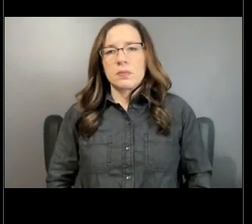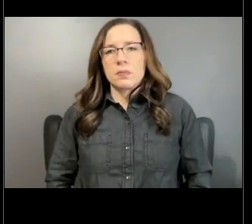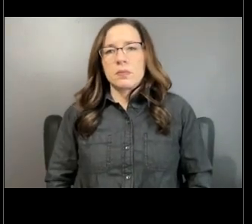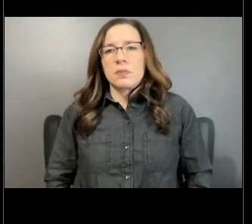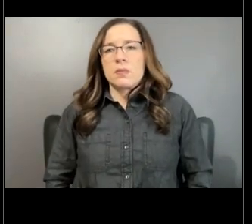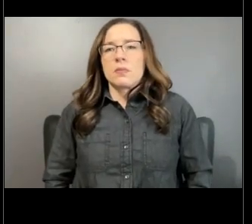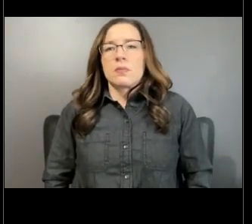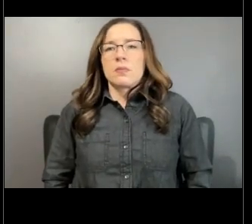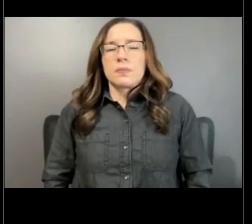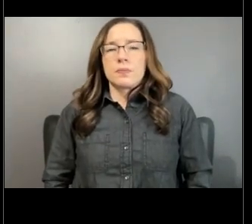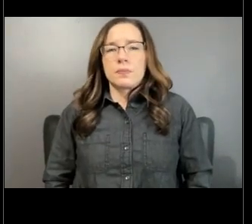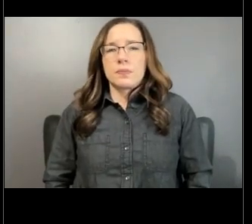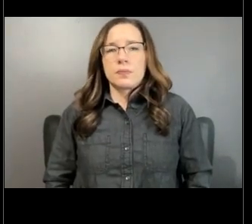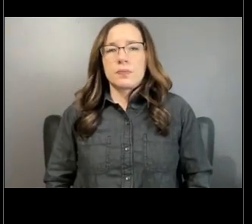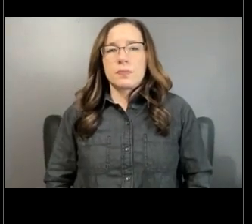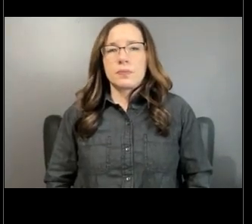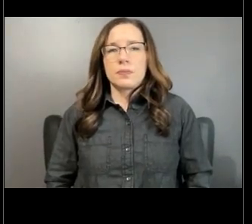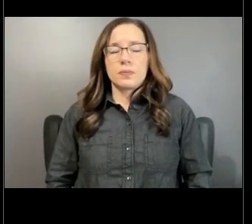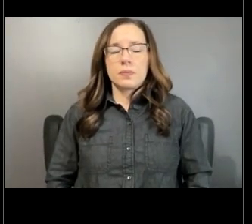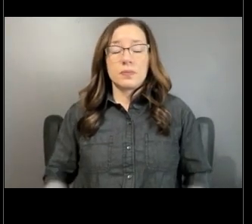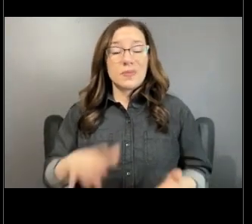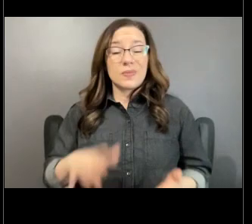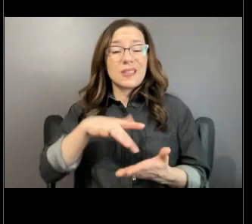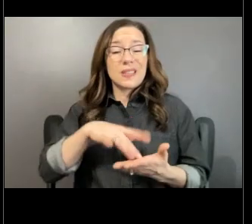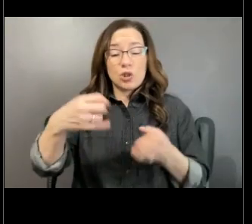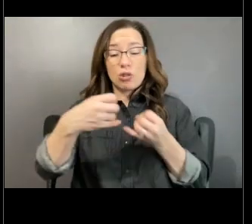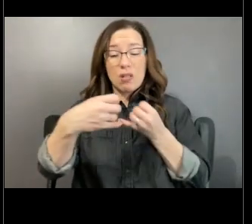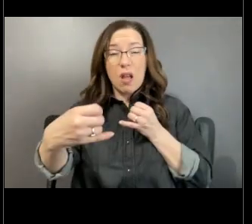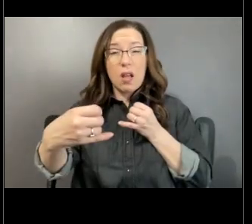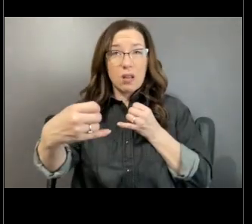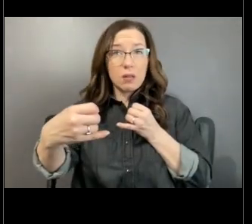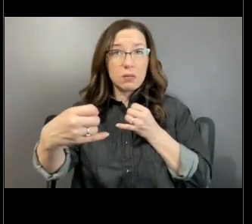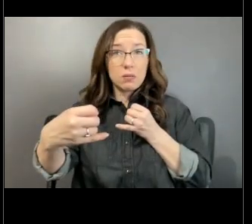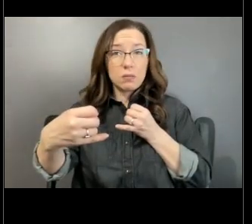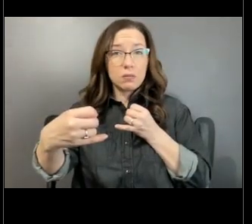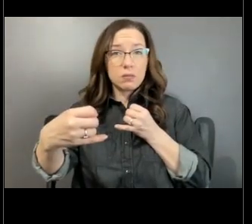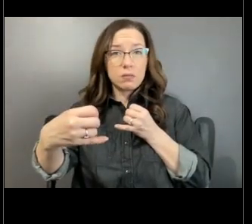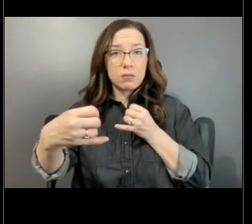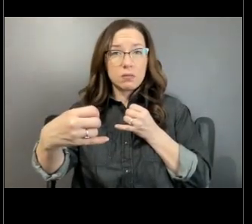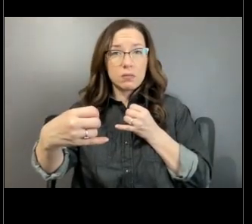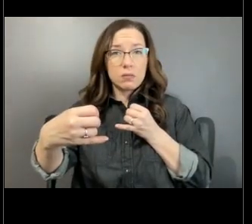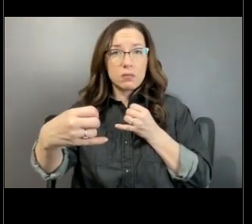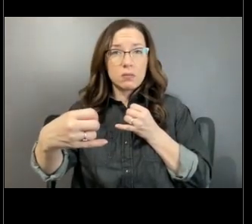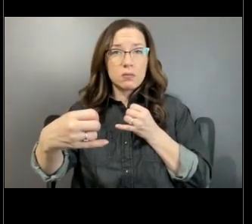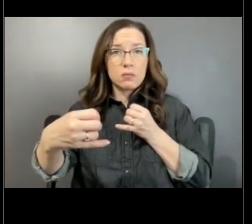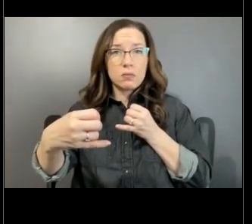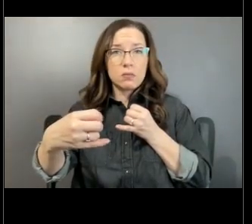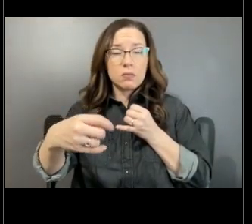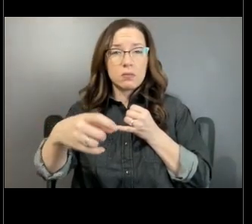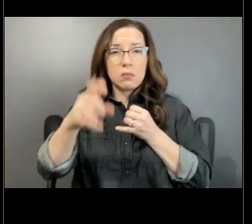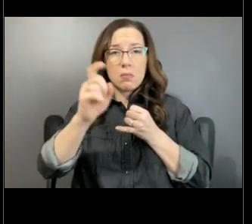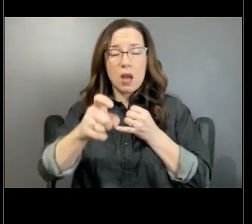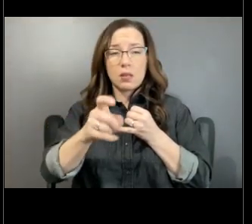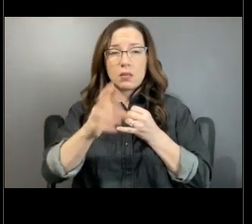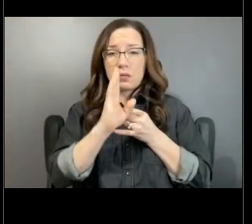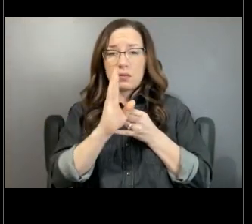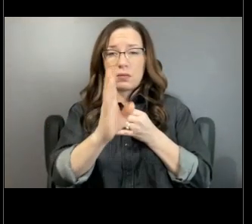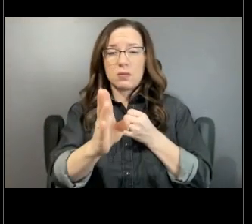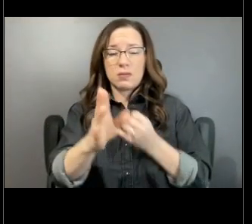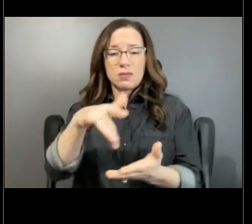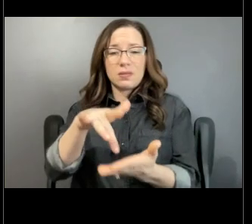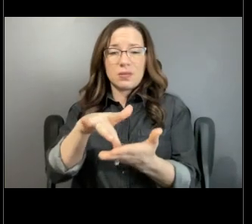The center line of the fixture or appliance must be aligned with the center line of